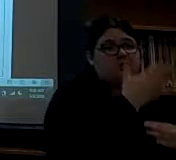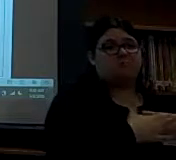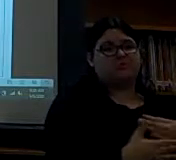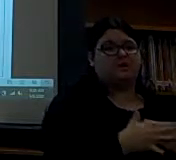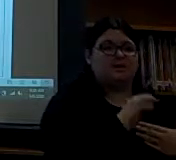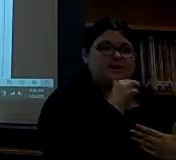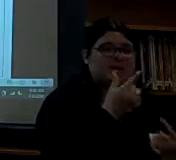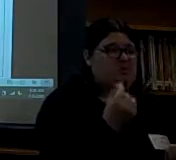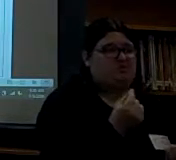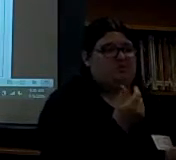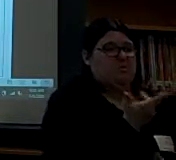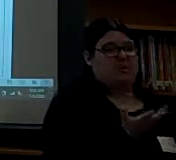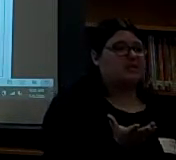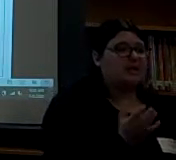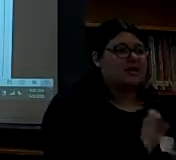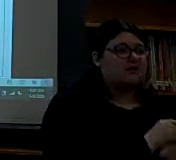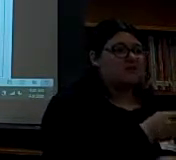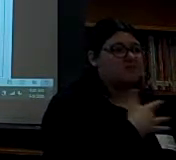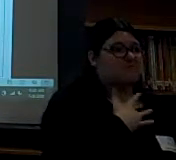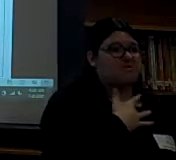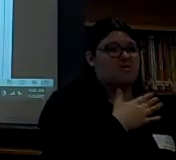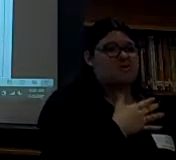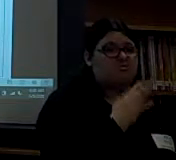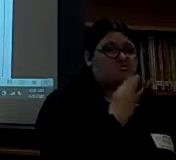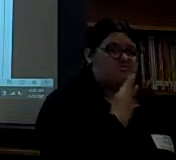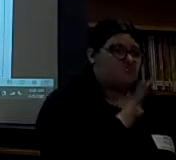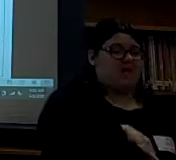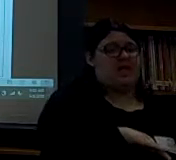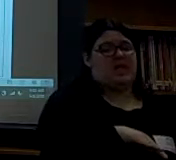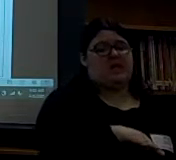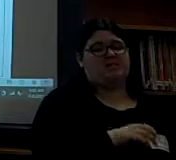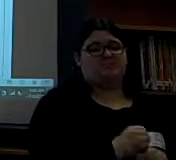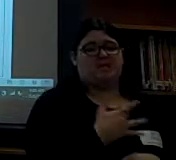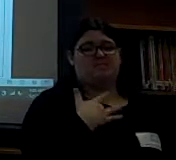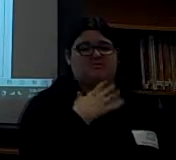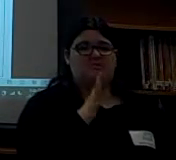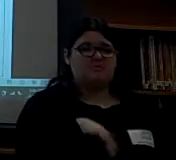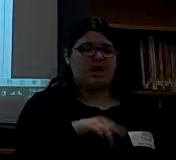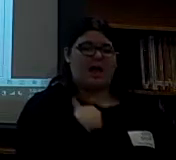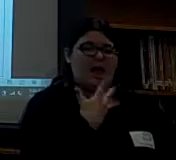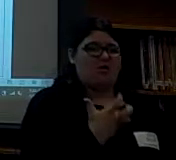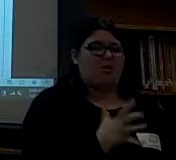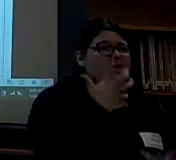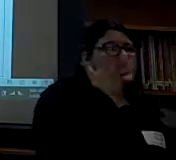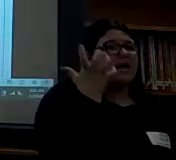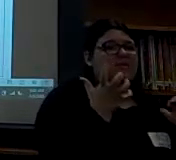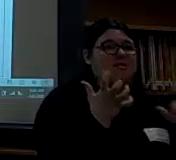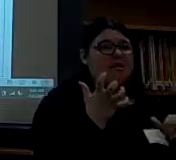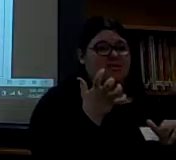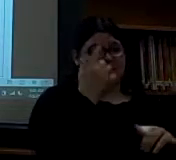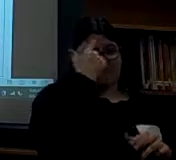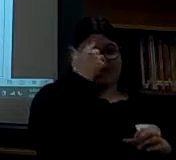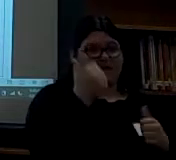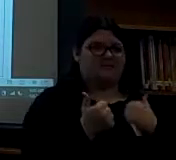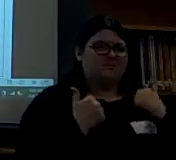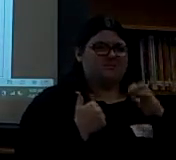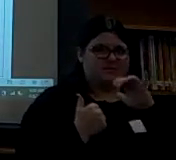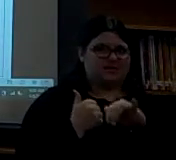do anything. It just makes them feel worse and it makes me feel worse. I don't want to yell at my child. That thought would live in this part of your